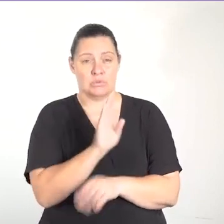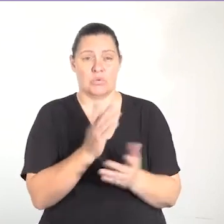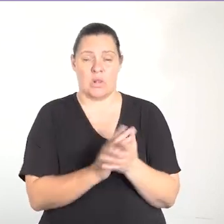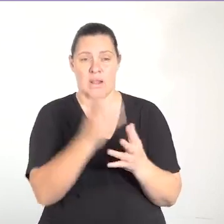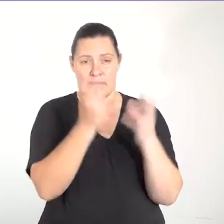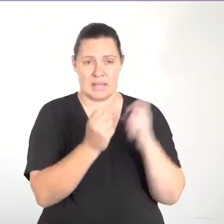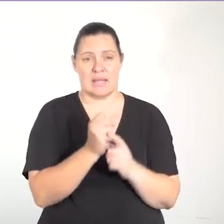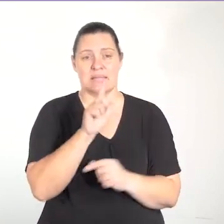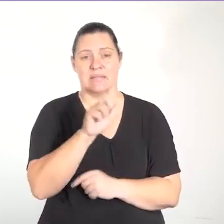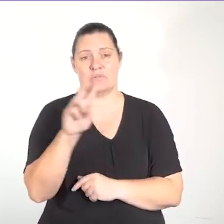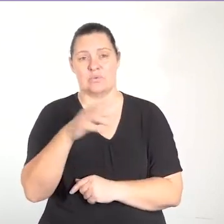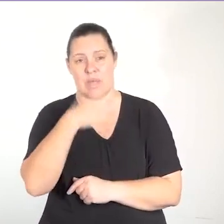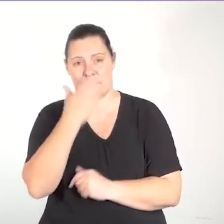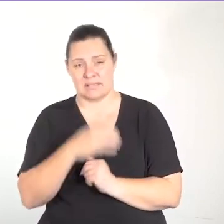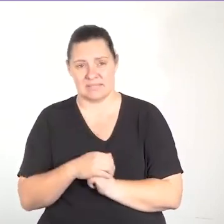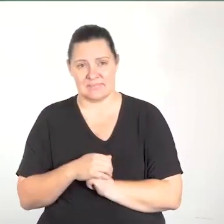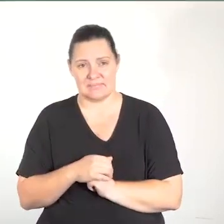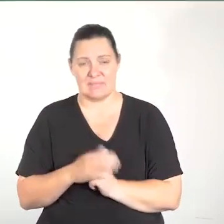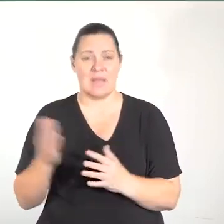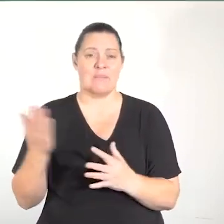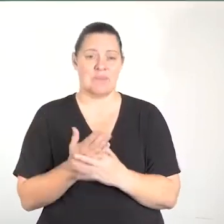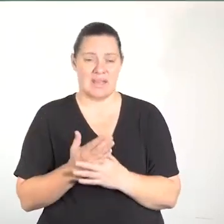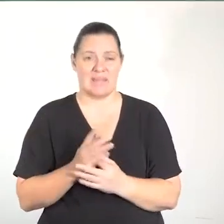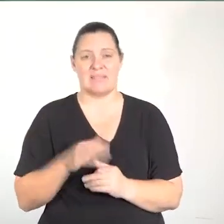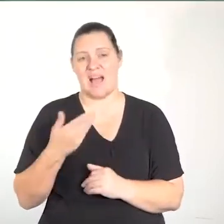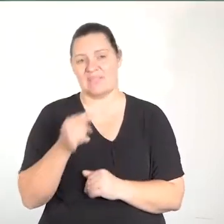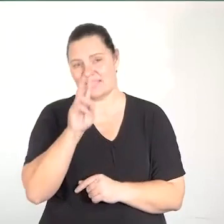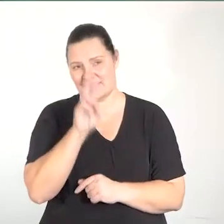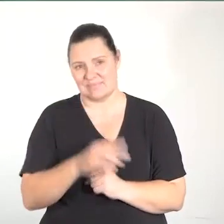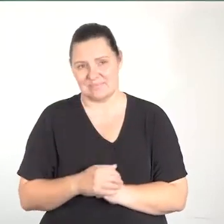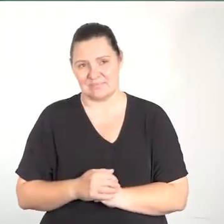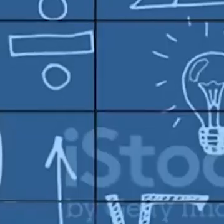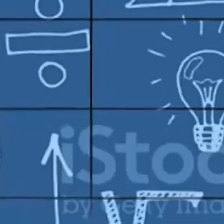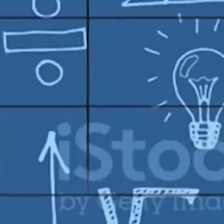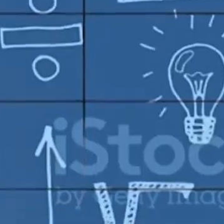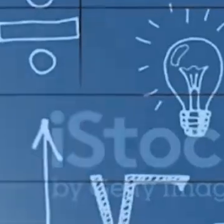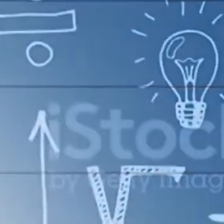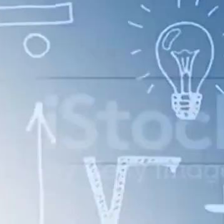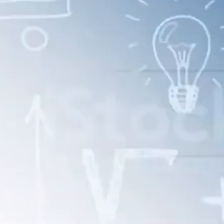Busi will pick 72 apples. Let's go to an ad break and then we'll see you just now.